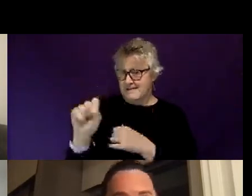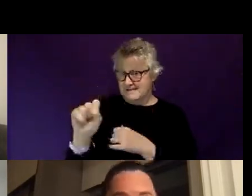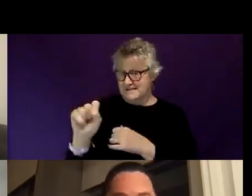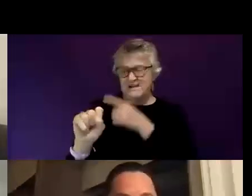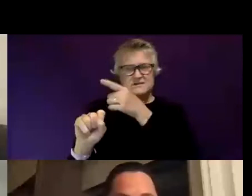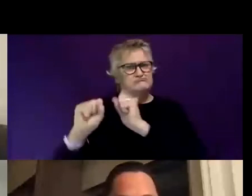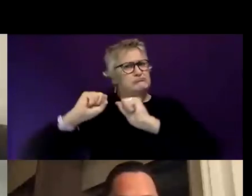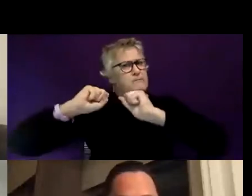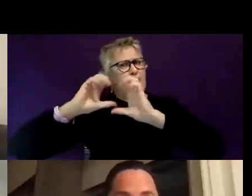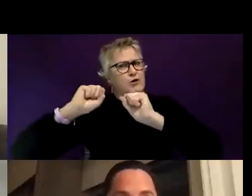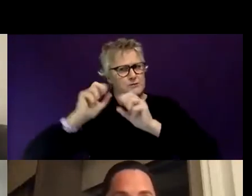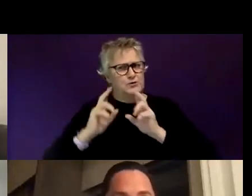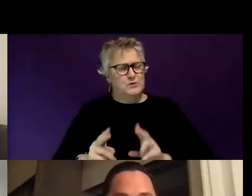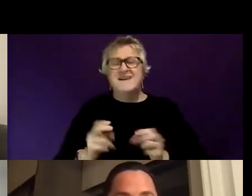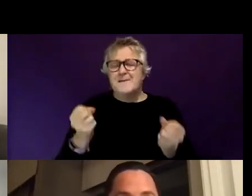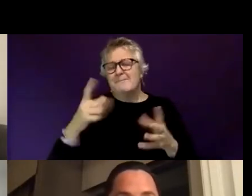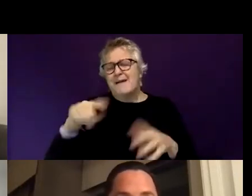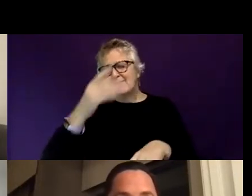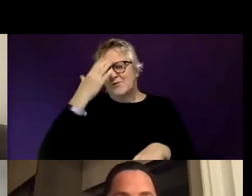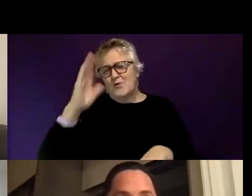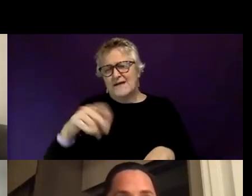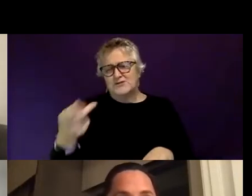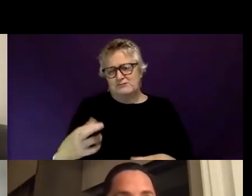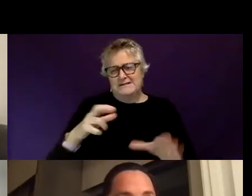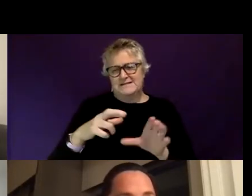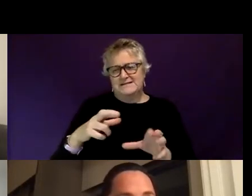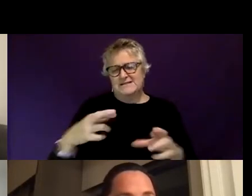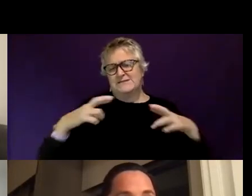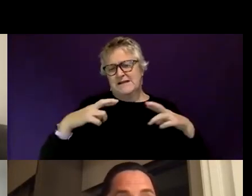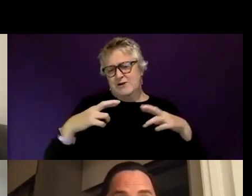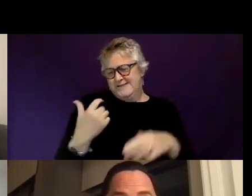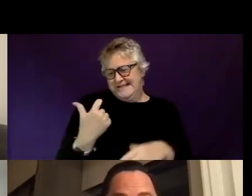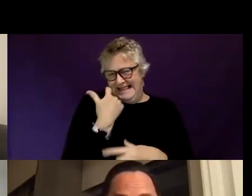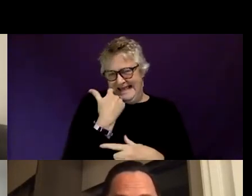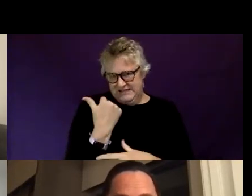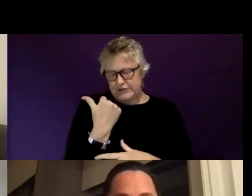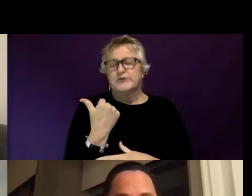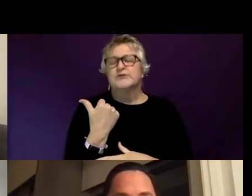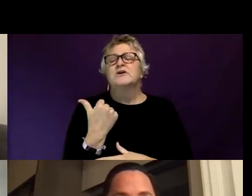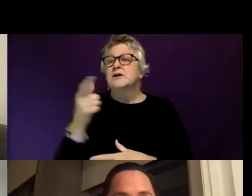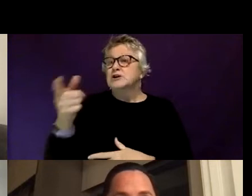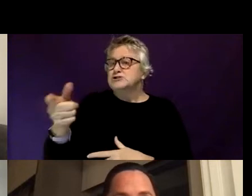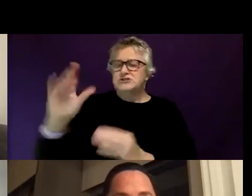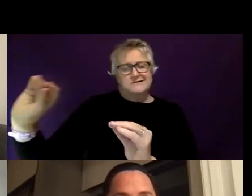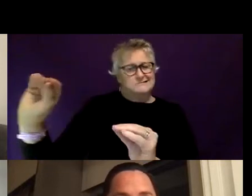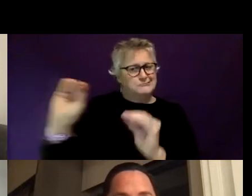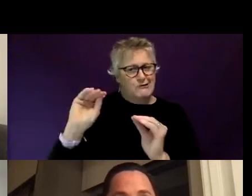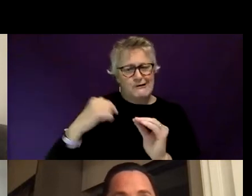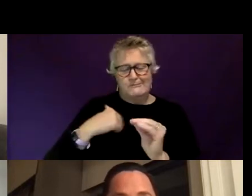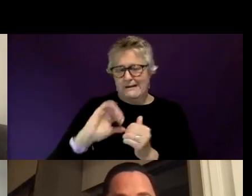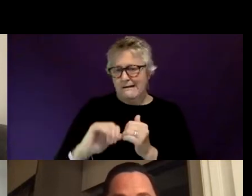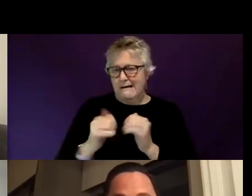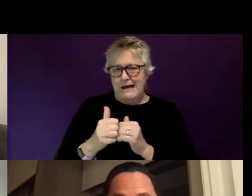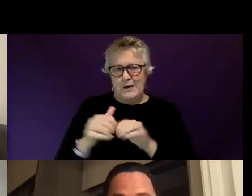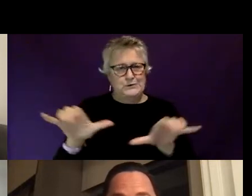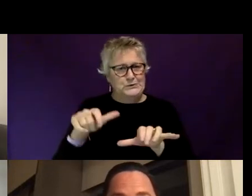remarkable human being, many of you may know she retired from the Congress this past year. She taught me how to do this work. But I think importantly, what she did